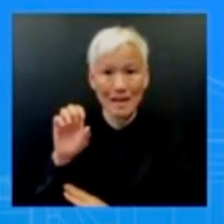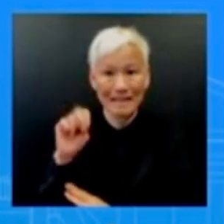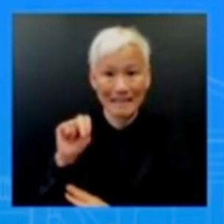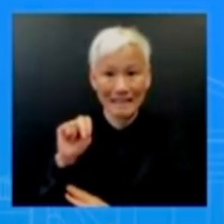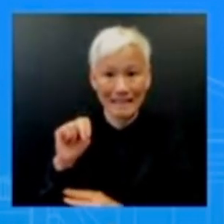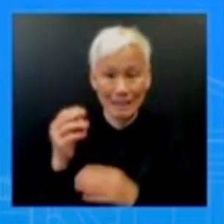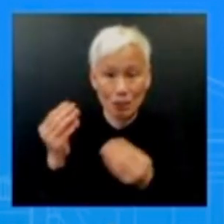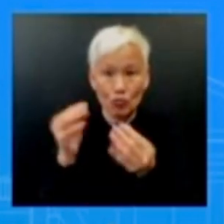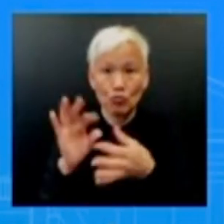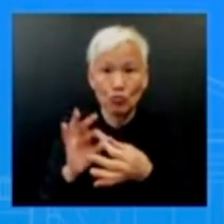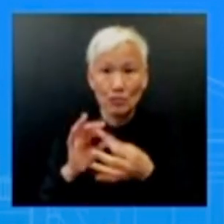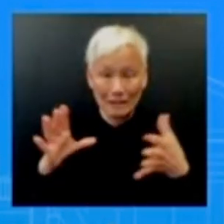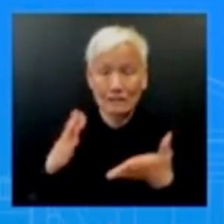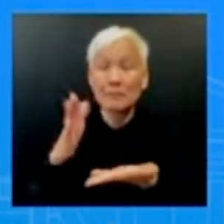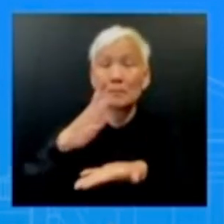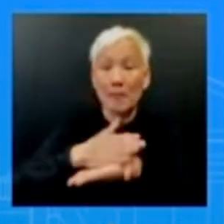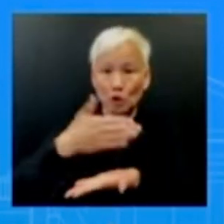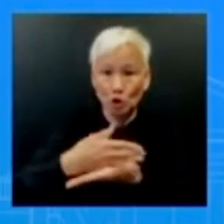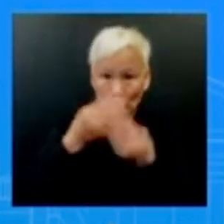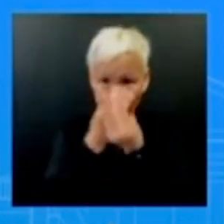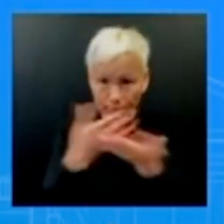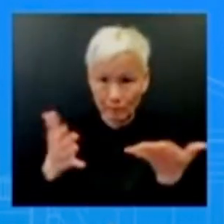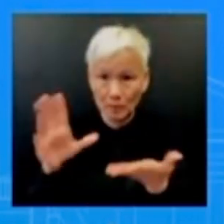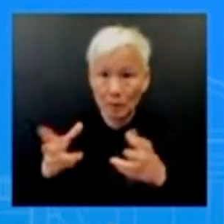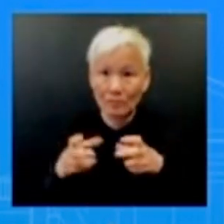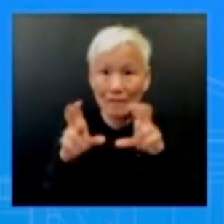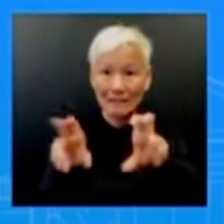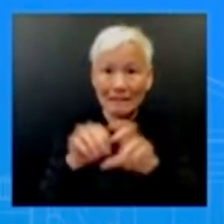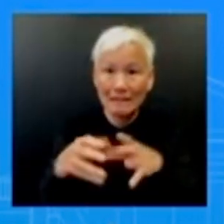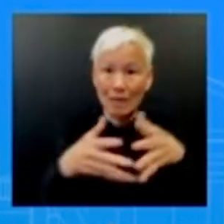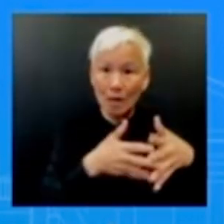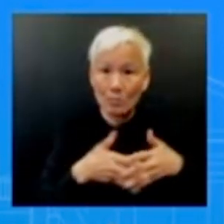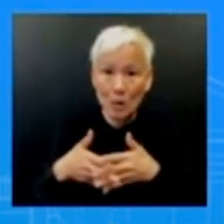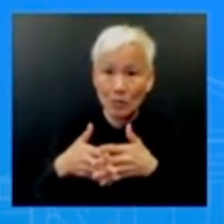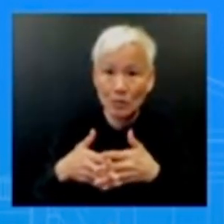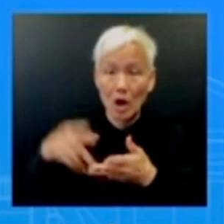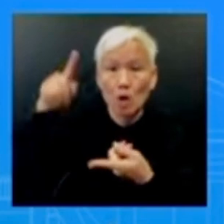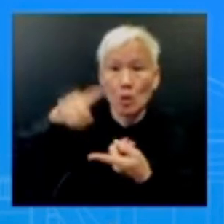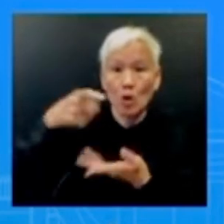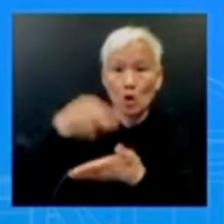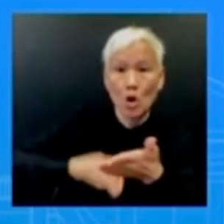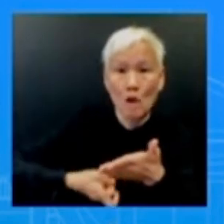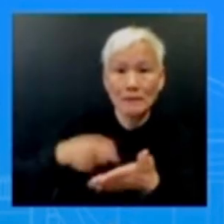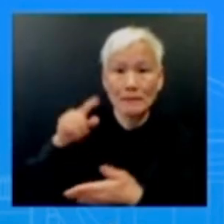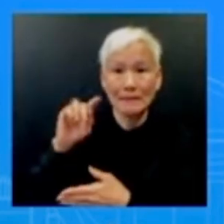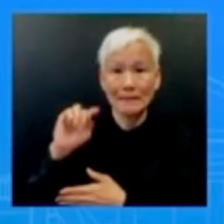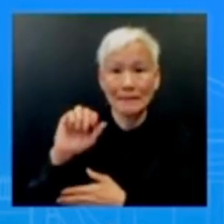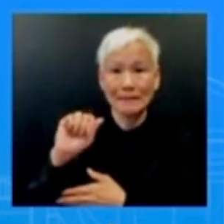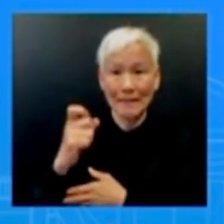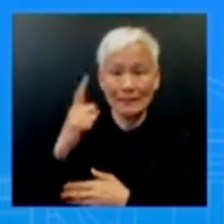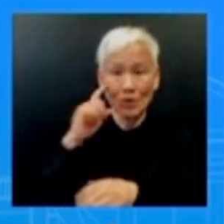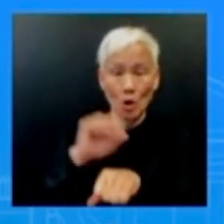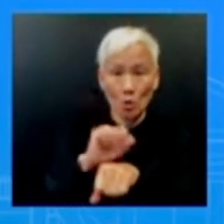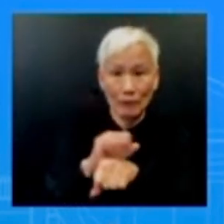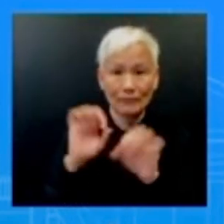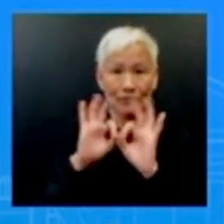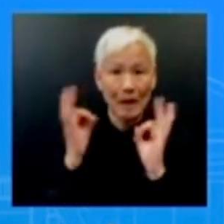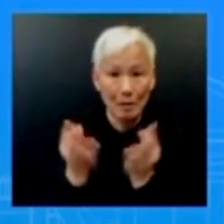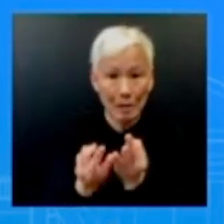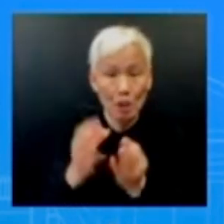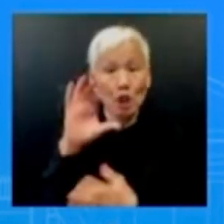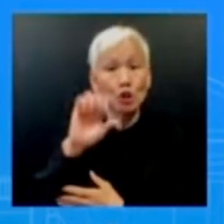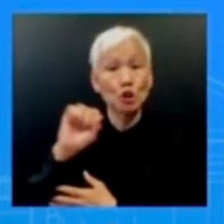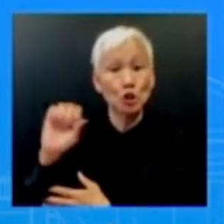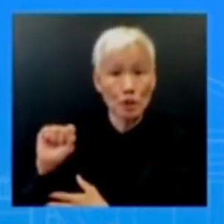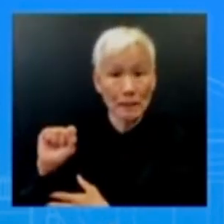following: invest in America, lower costs and cut taxes for working families, protect and strengthen Social Security, Medicare, and reduce the deficit